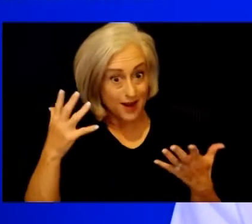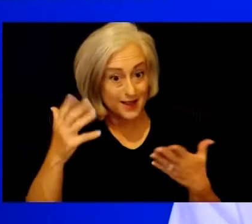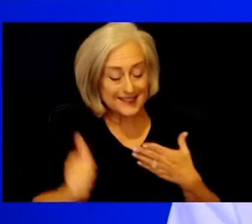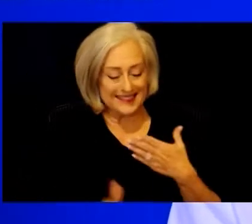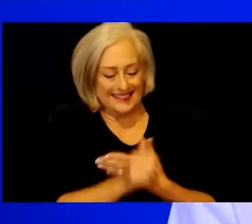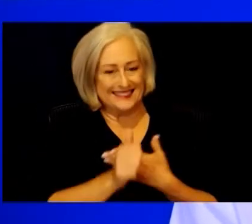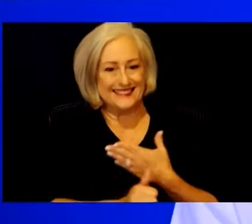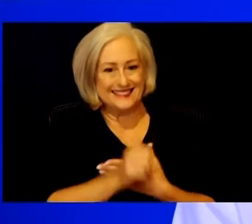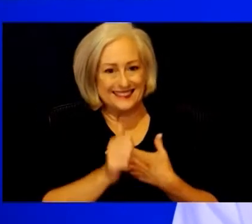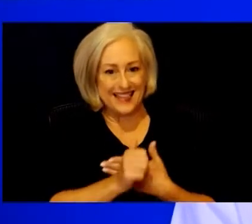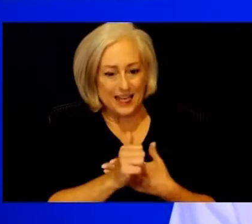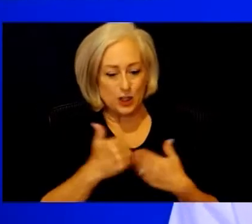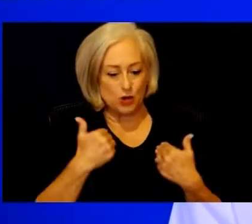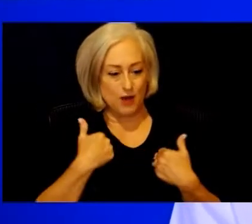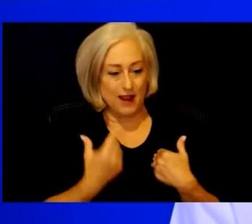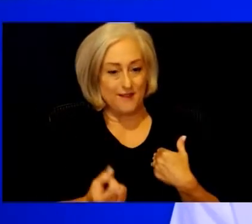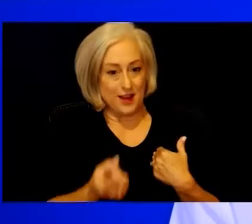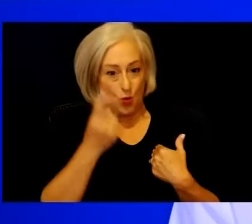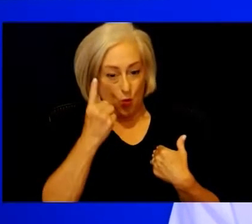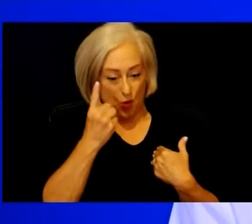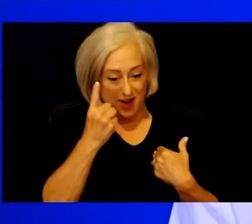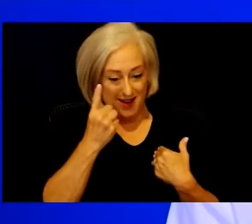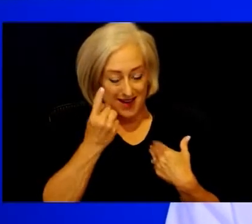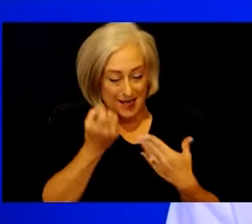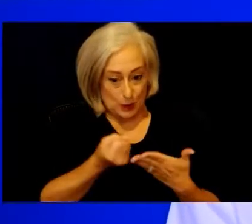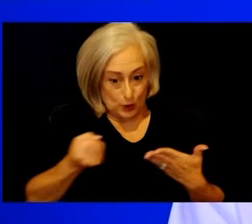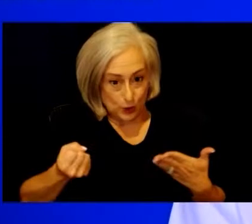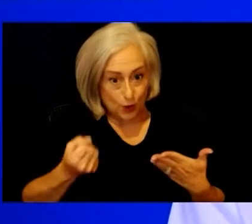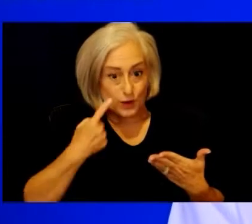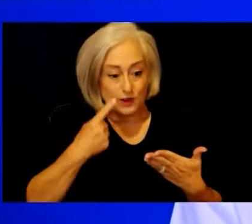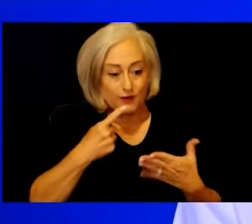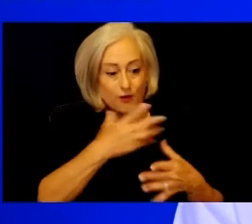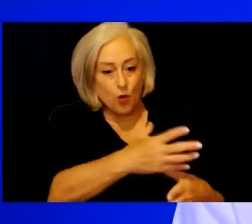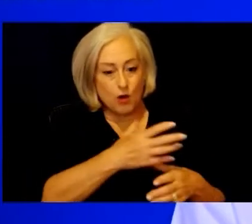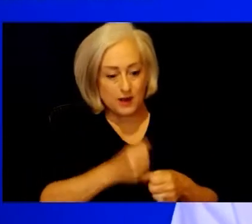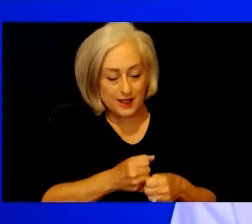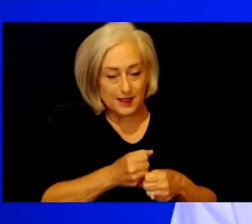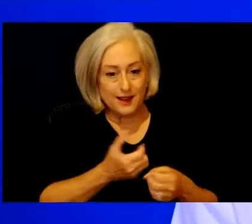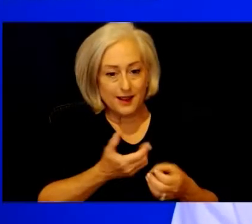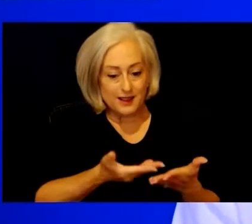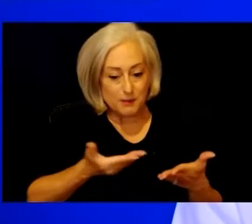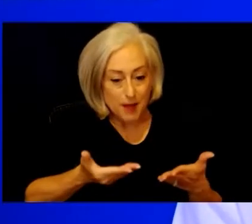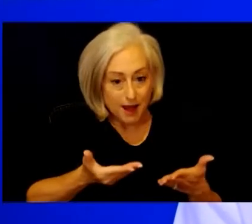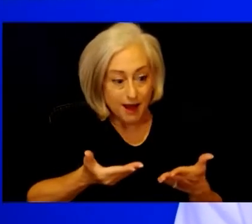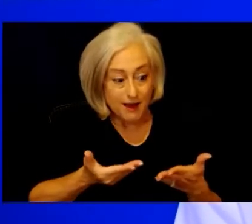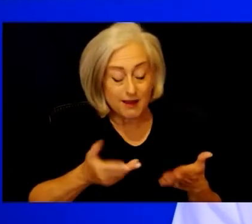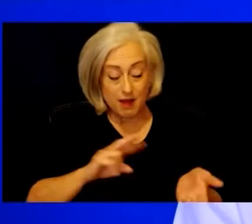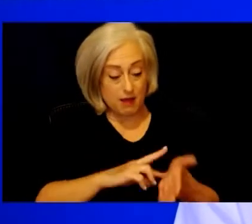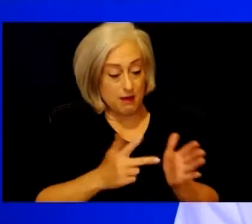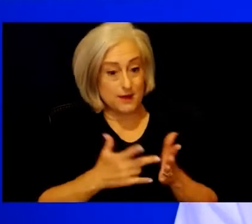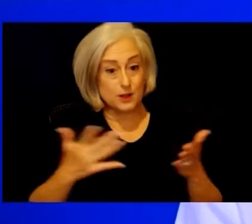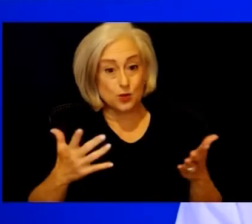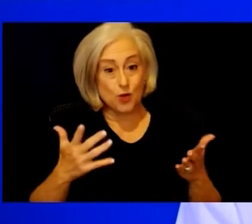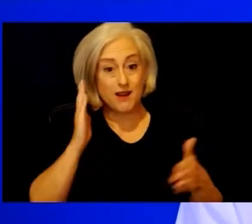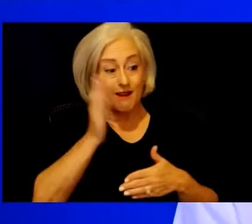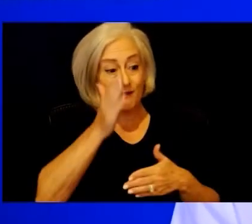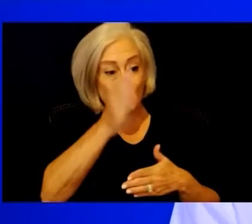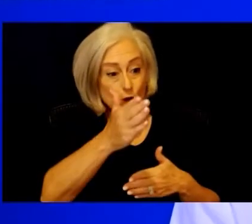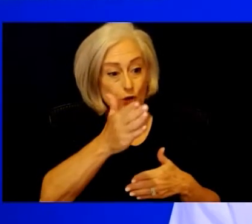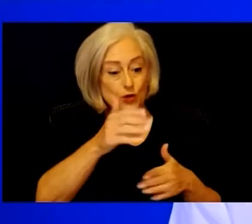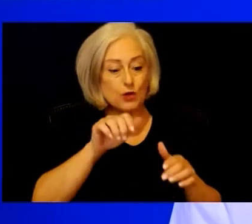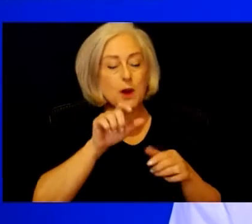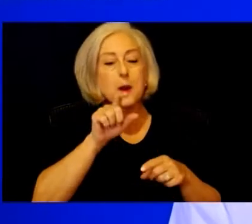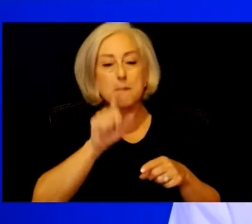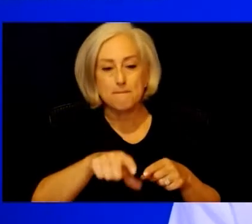single source contracts for critical supplies. Yeah. So moving forward, clearly we need to diversify and expand our